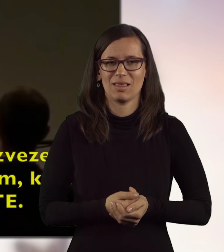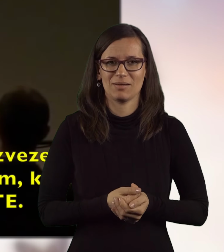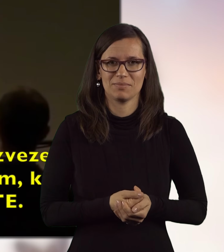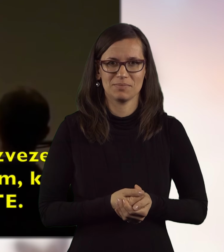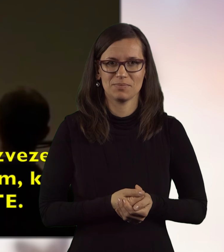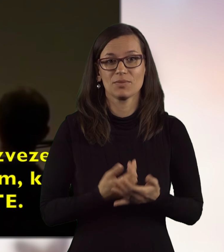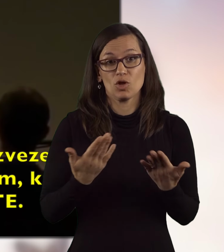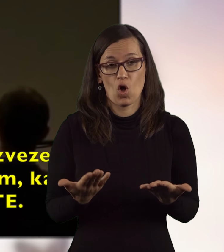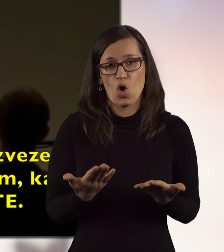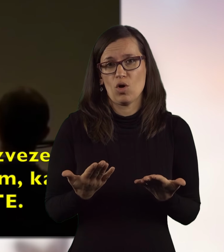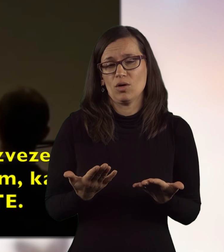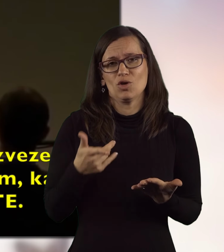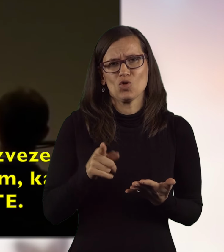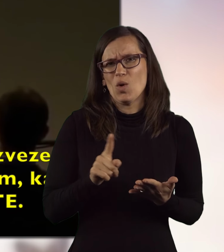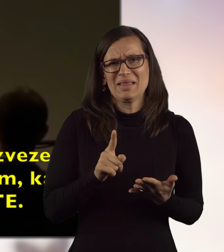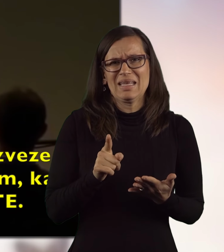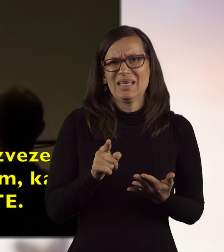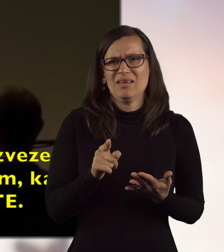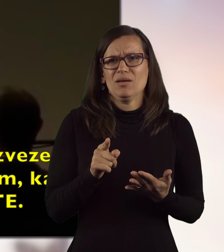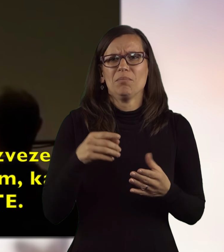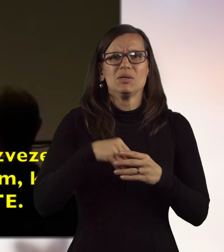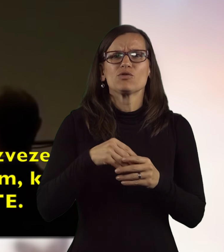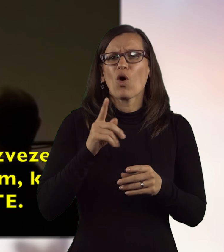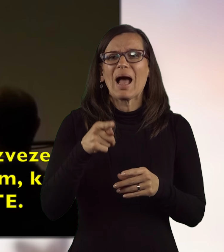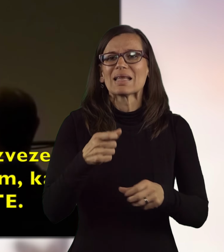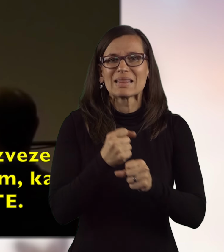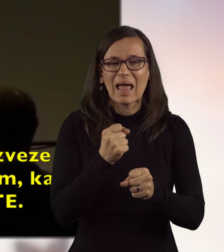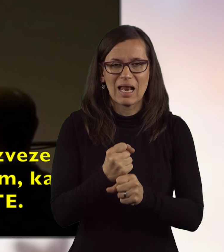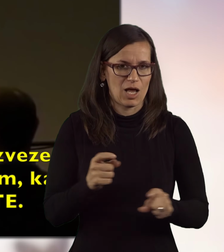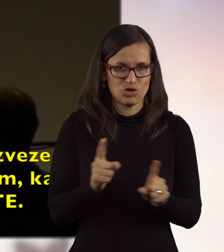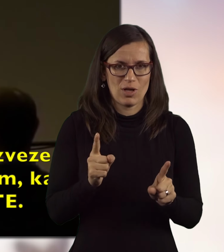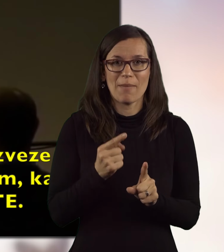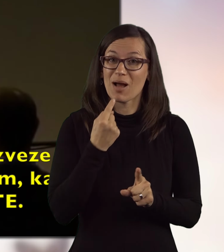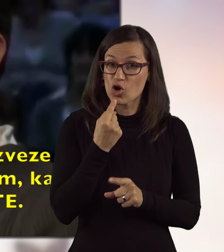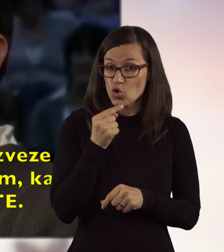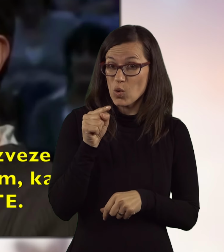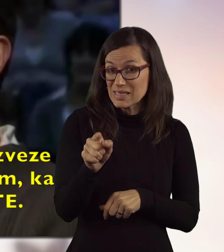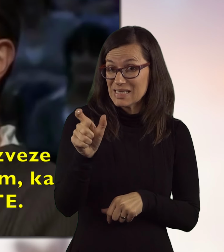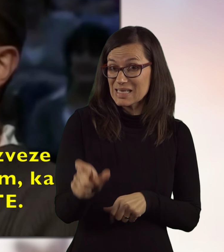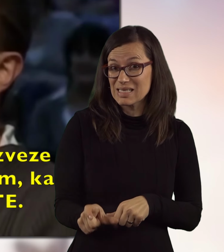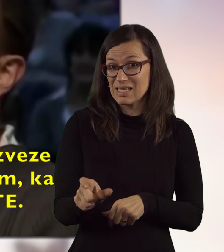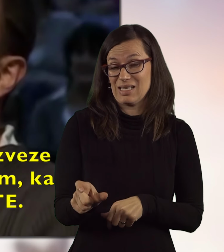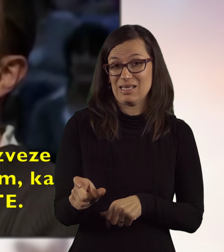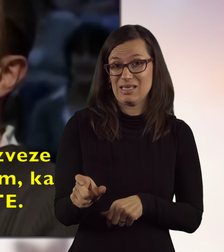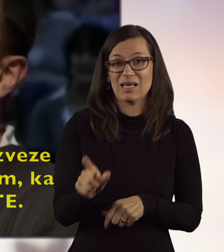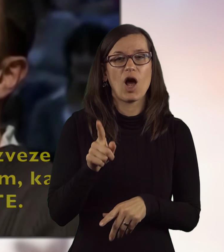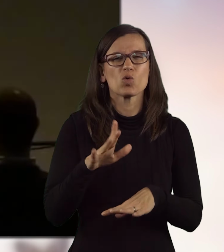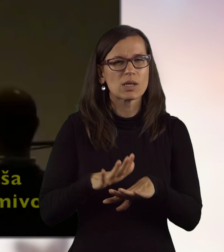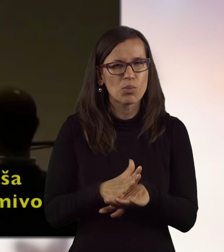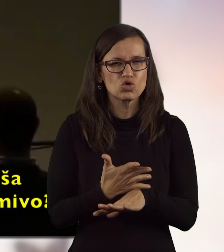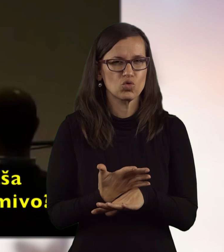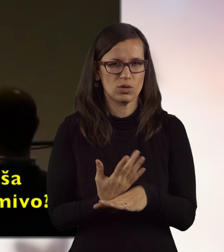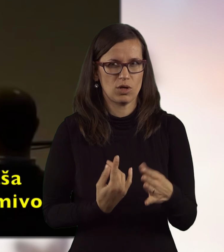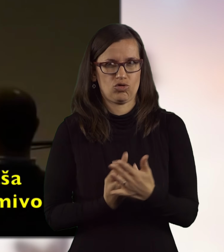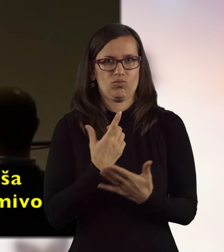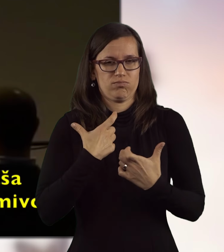Well, your purpose isn't about what you do. Your purpose is about who you are, who you be, how you feel. In